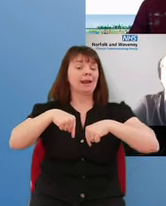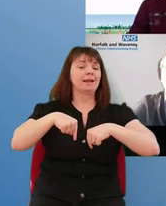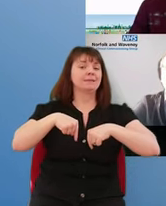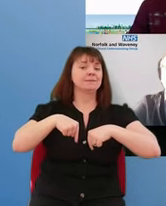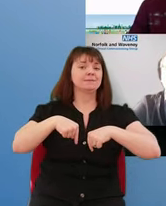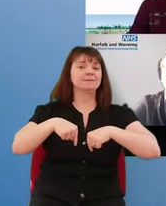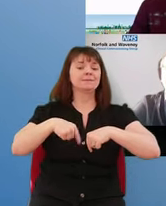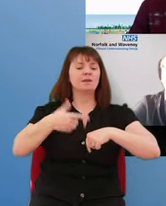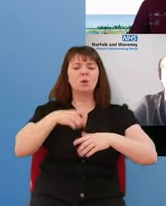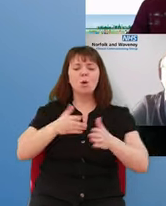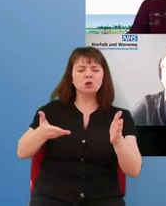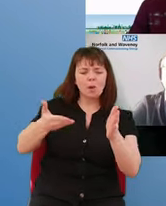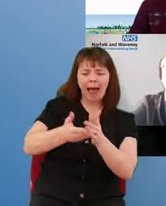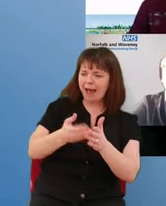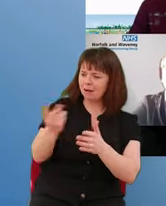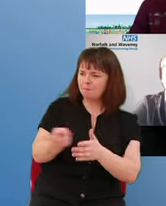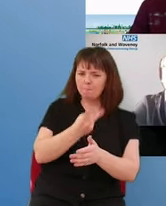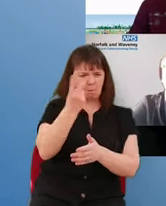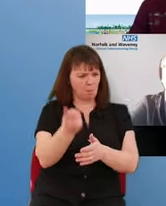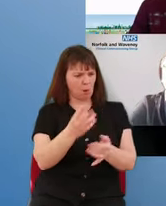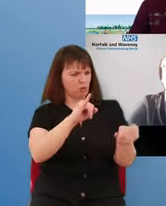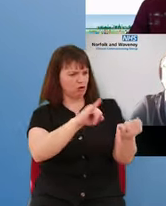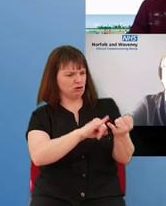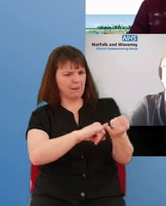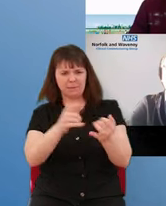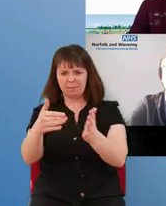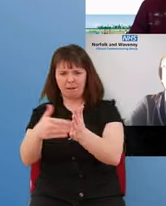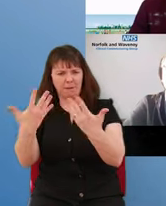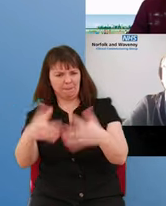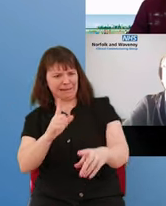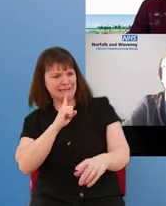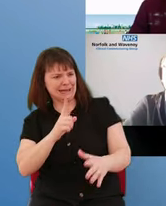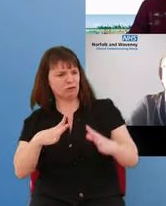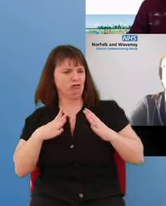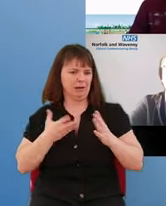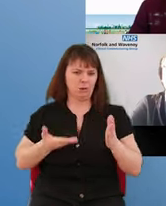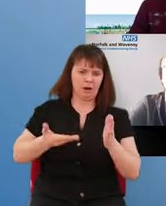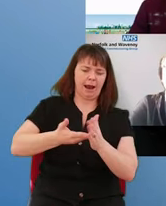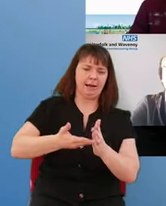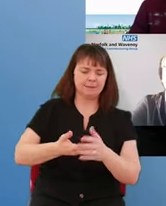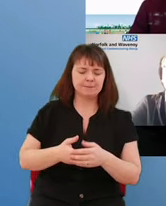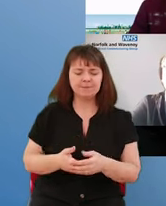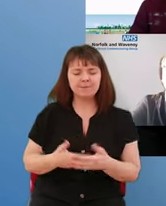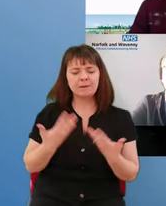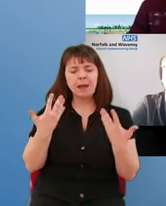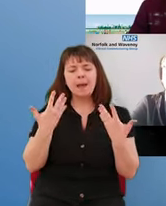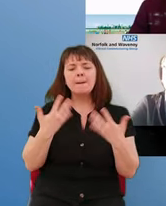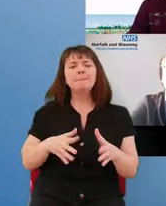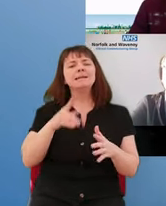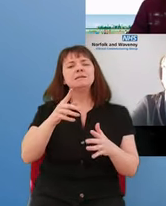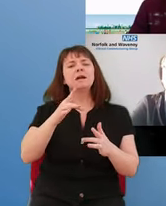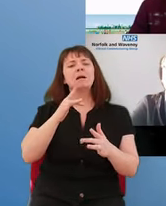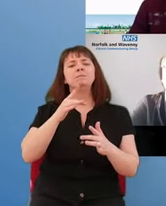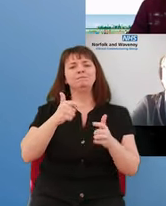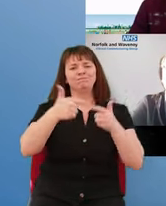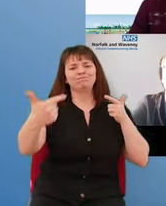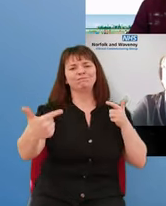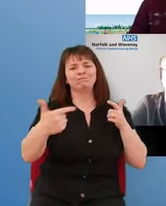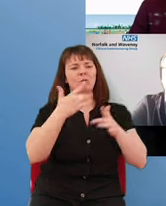do a series of webinars for practices on the CQC searches